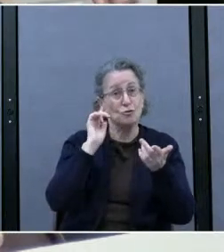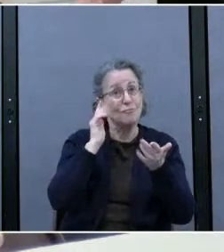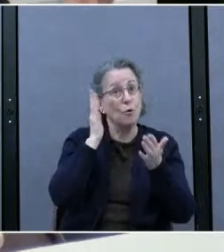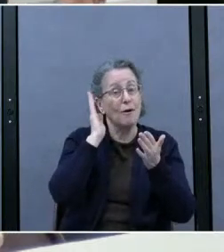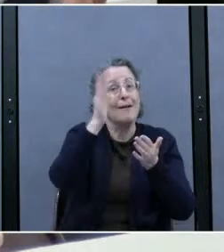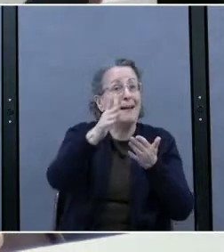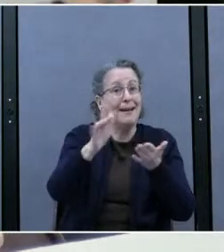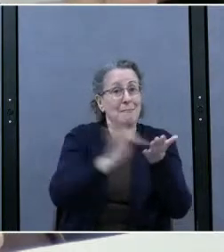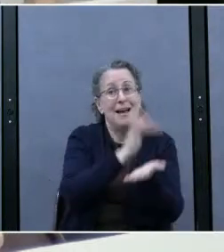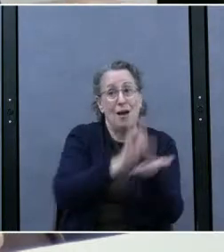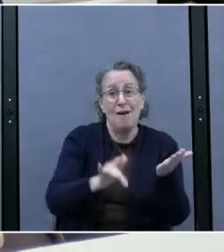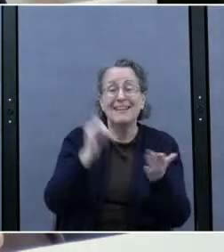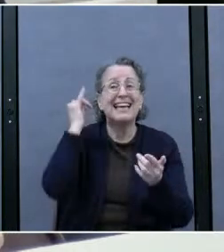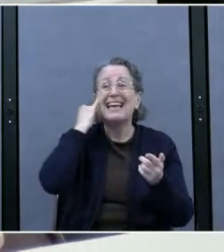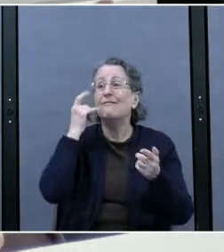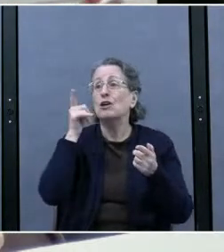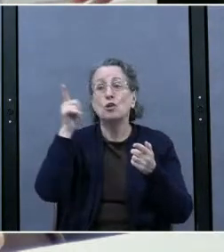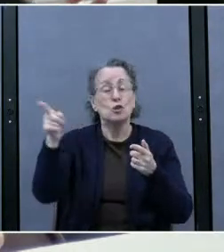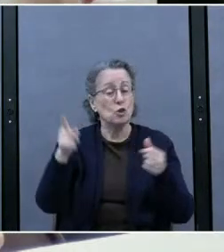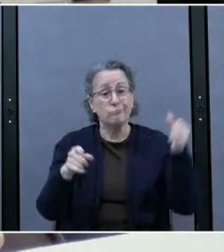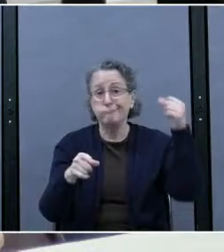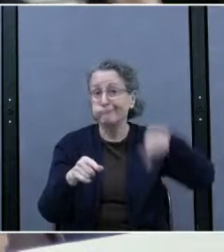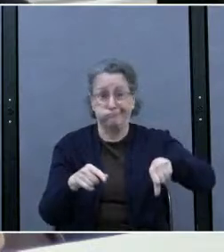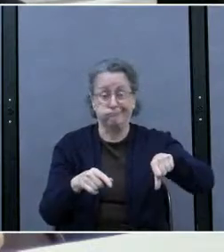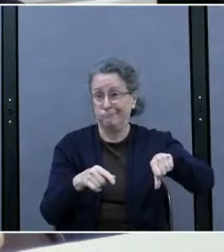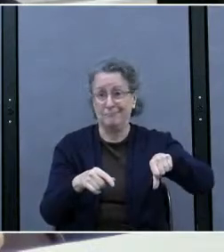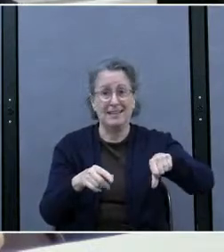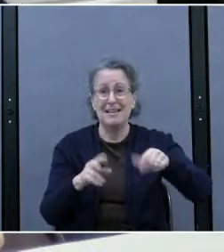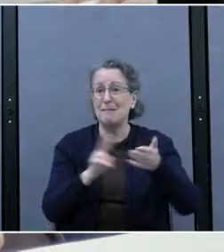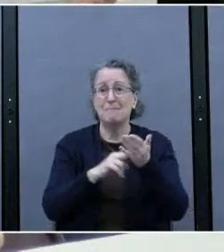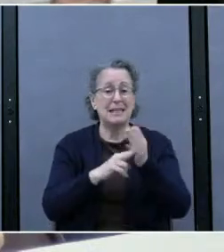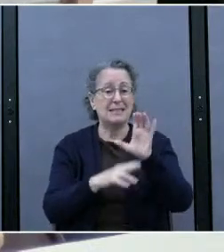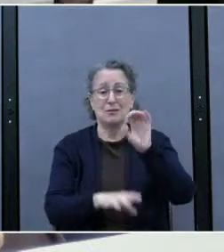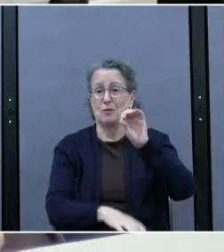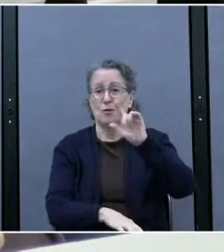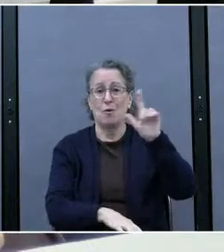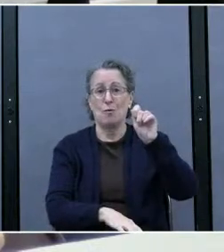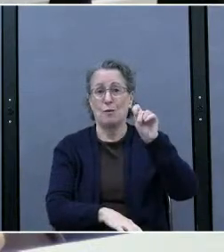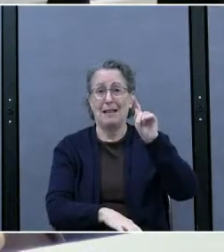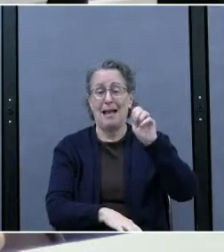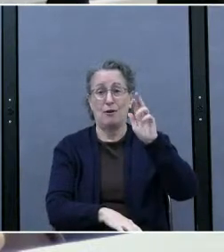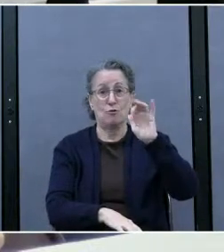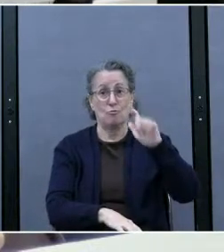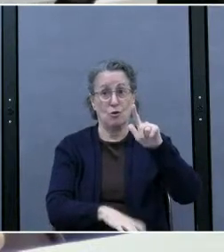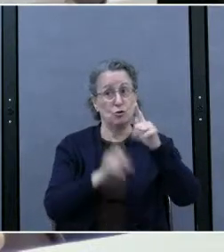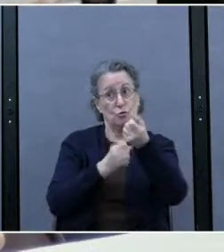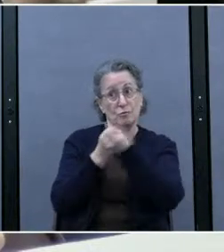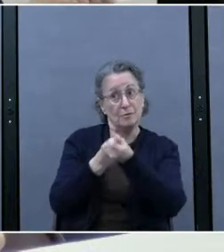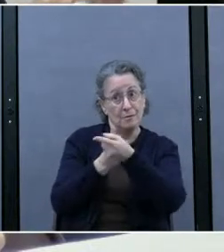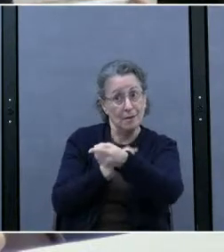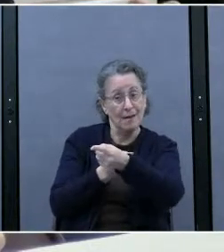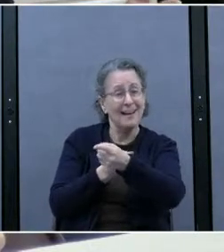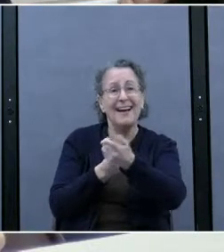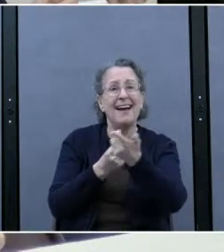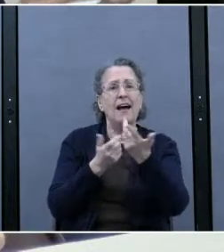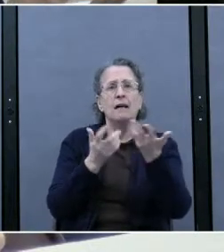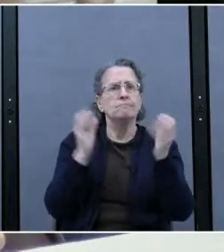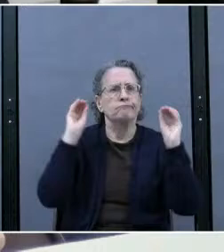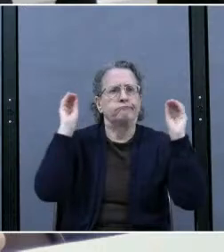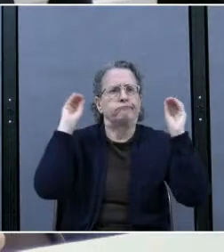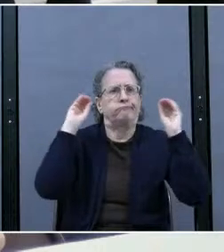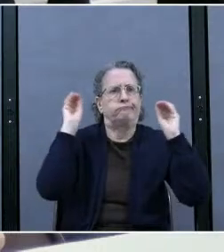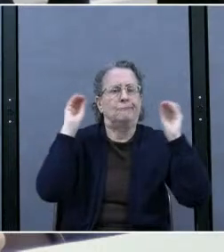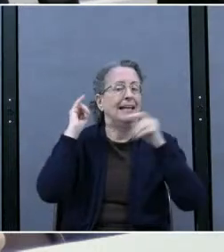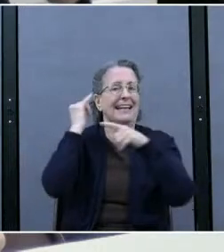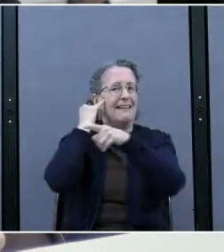then you would not have collateral such that then if Tri-Park didn't pay the debt, that debt would need to